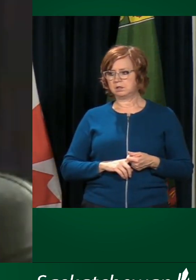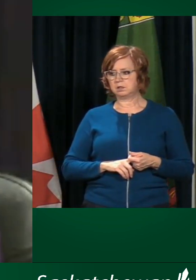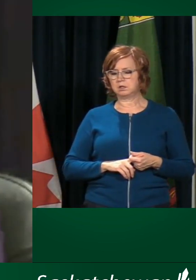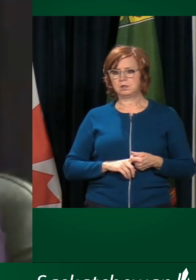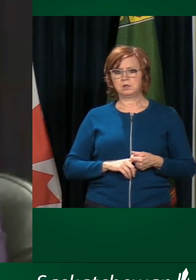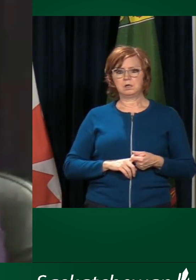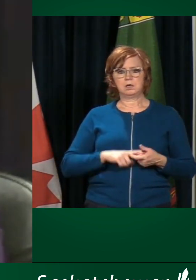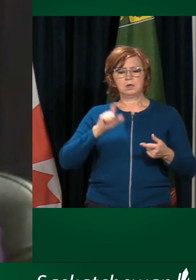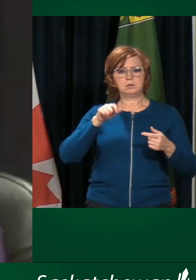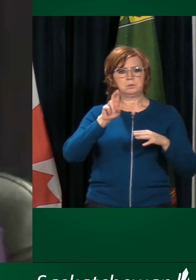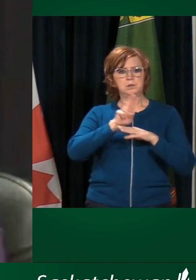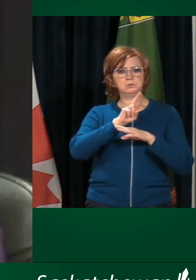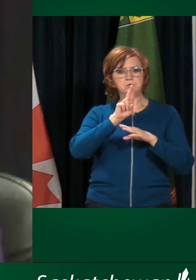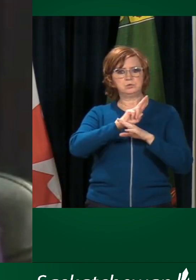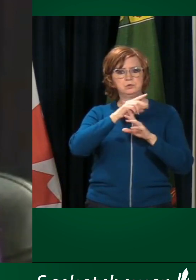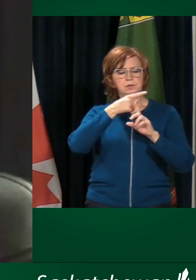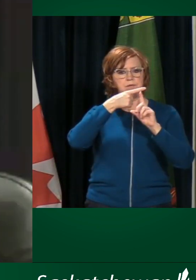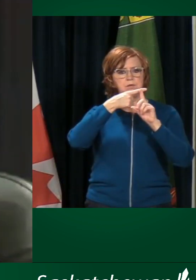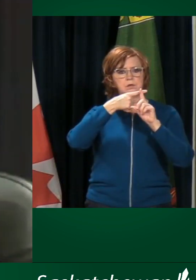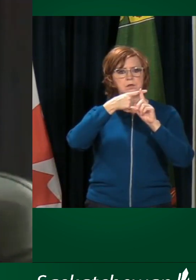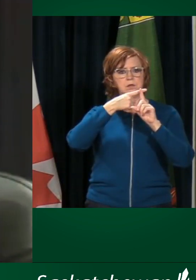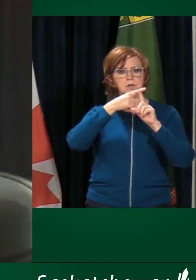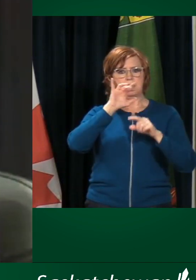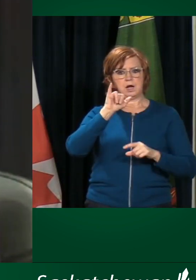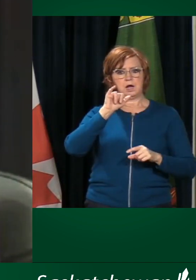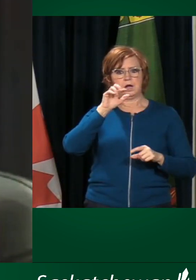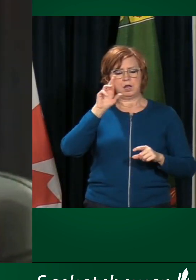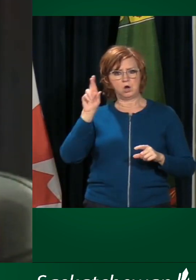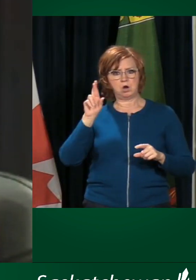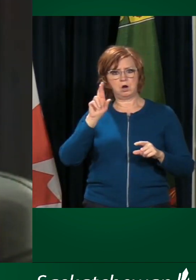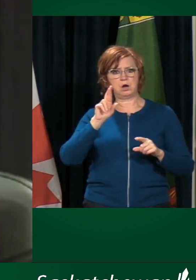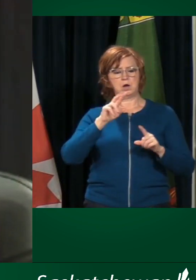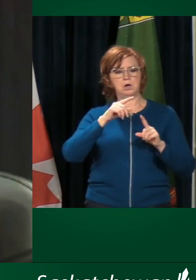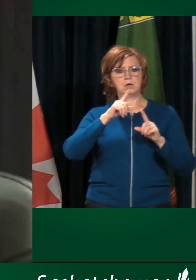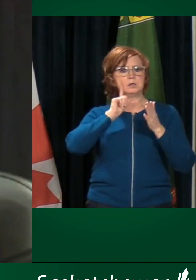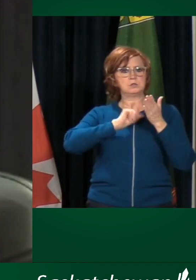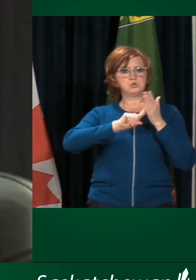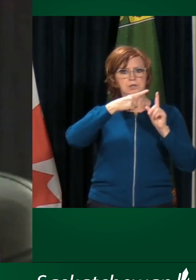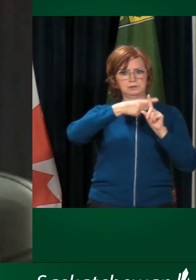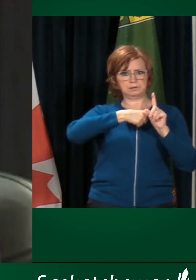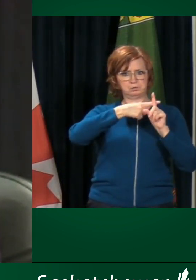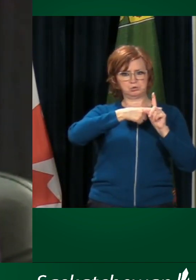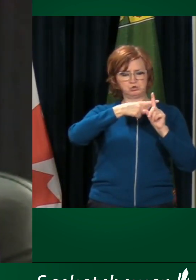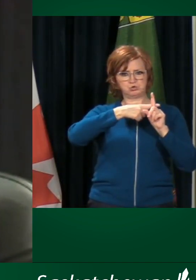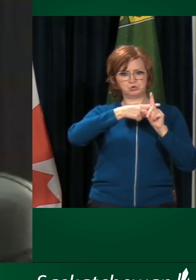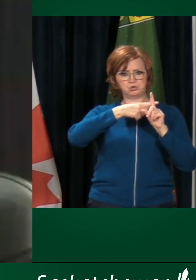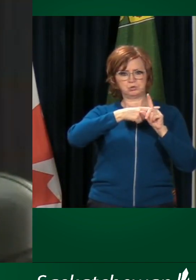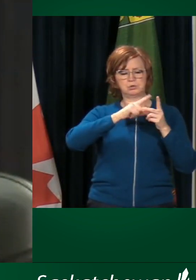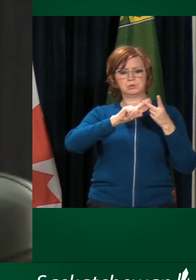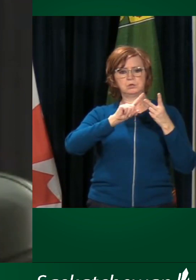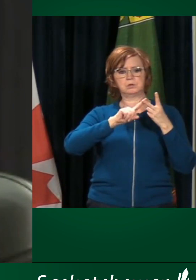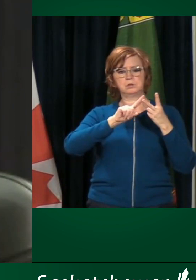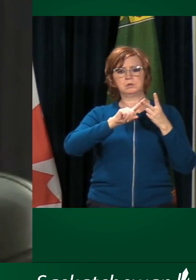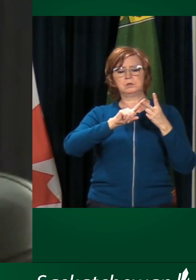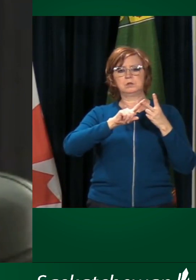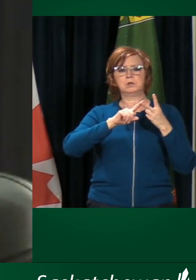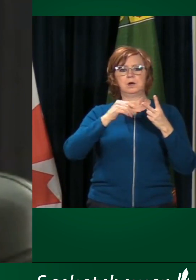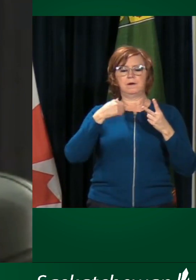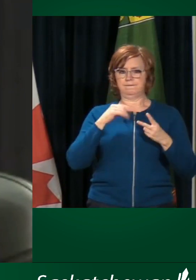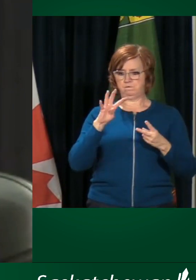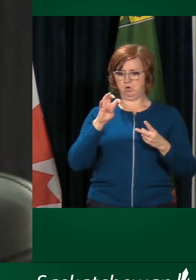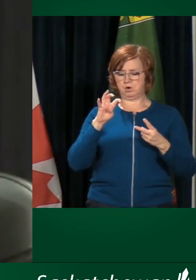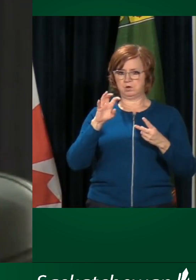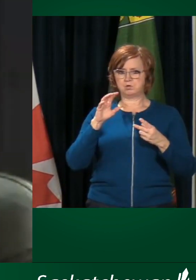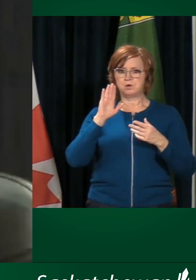staff are the IR thermometers. This week we received 400 IR thermometers, and we're going to be getting another large shipment of those. So those are